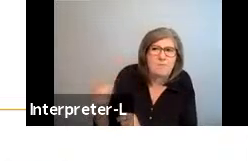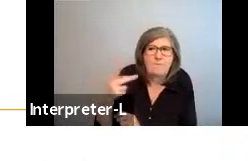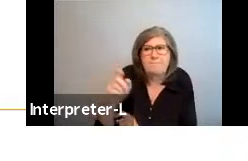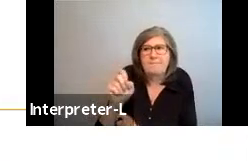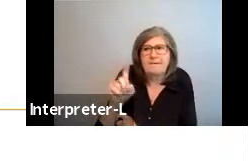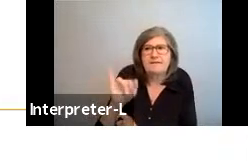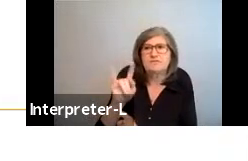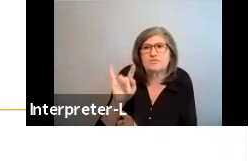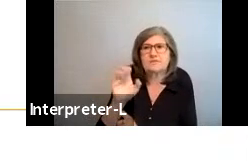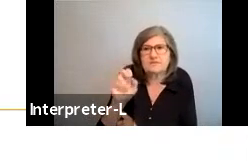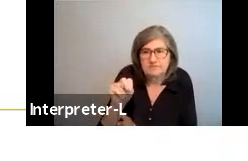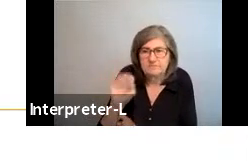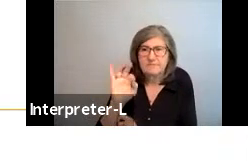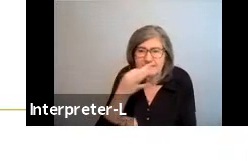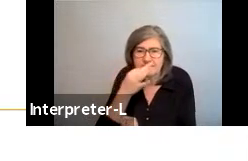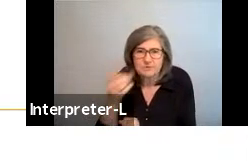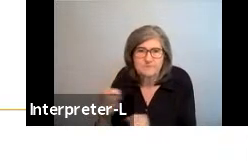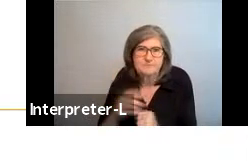slide.